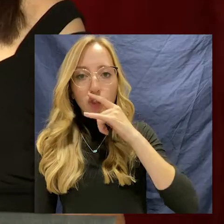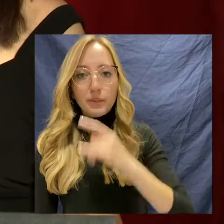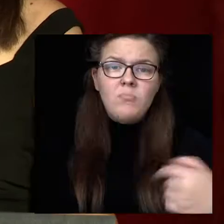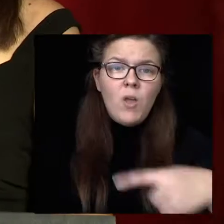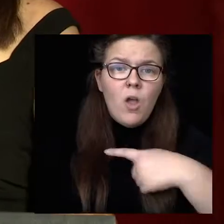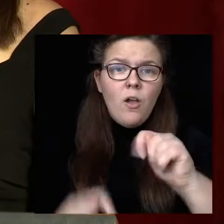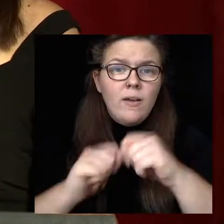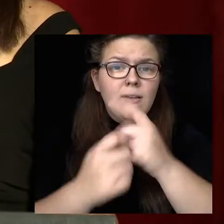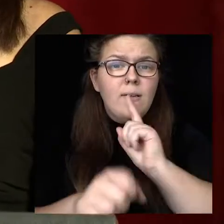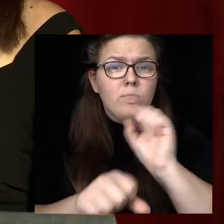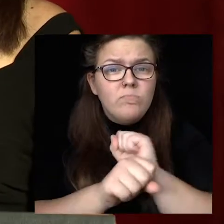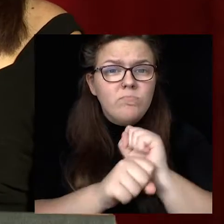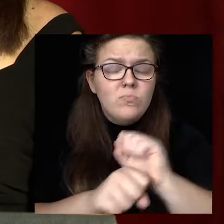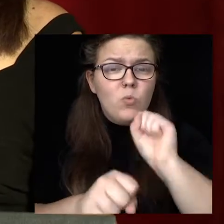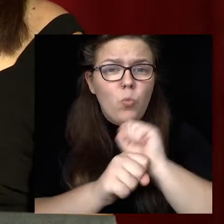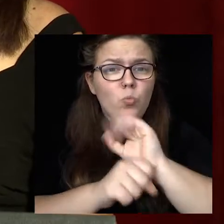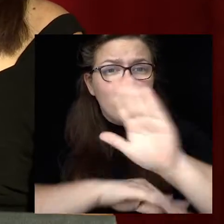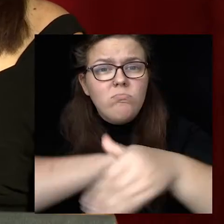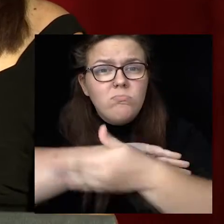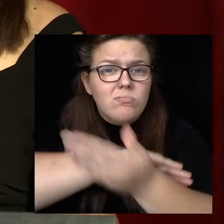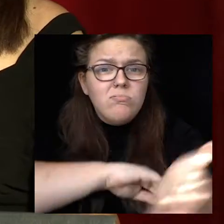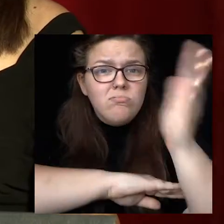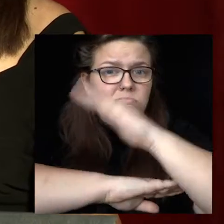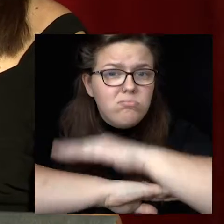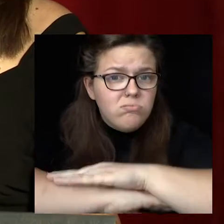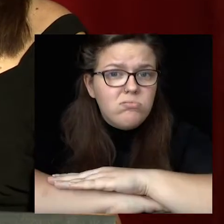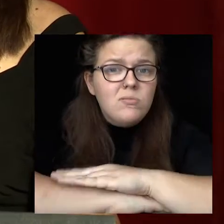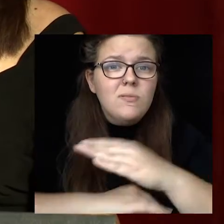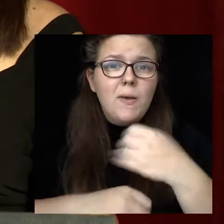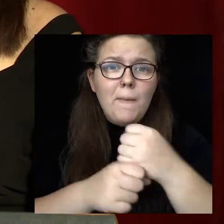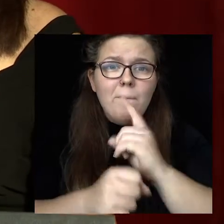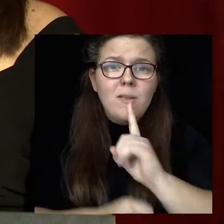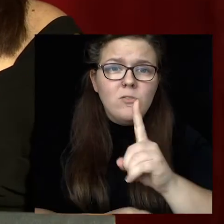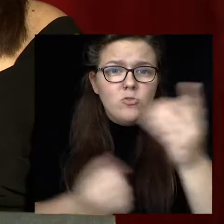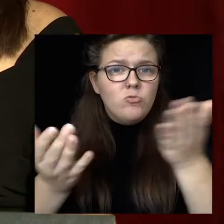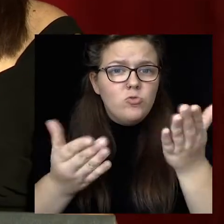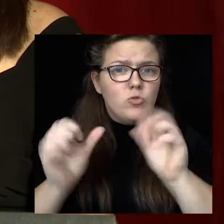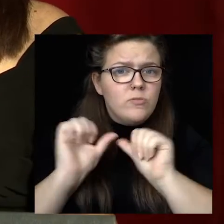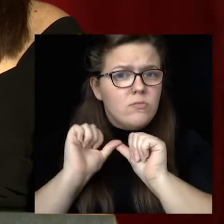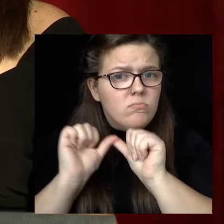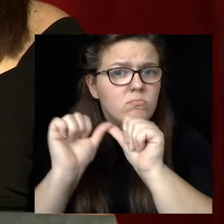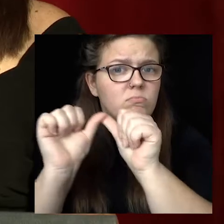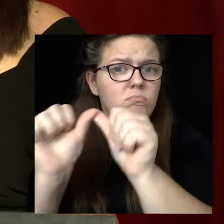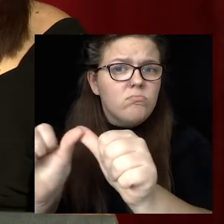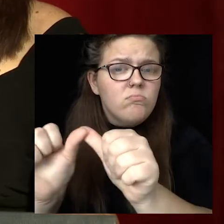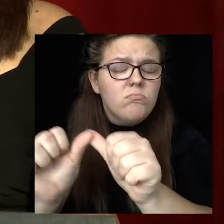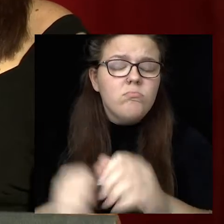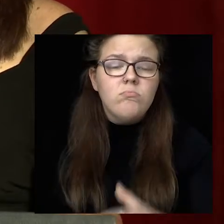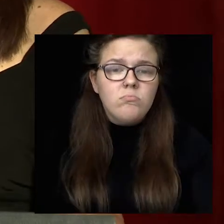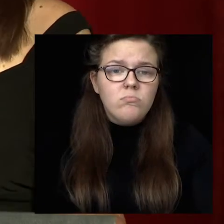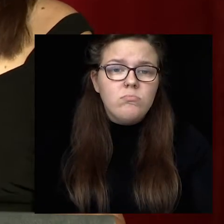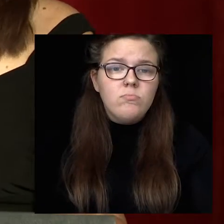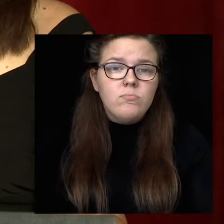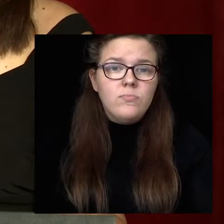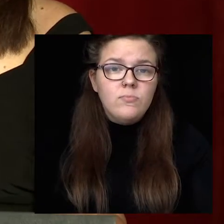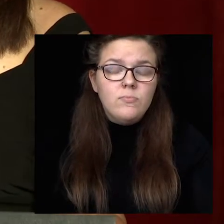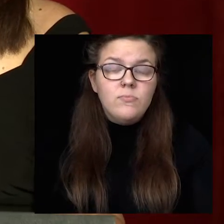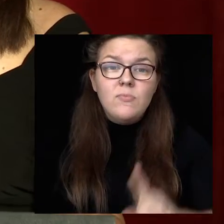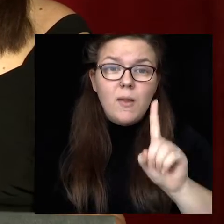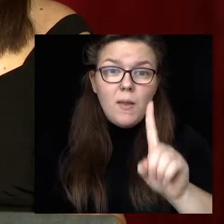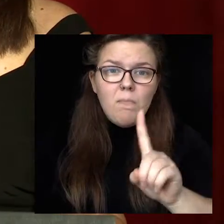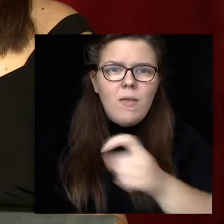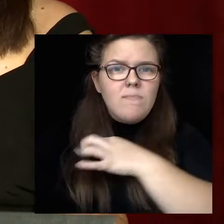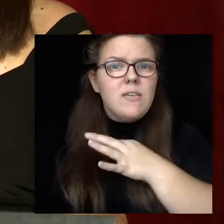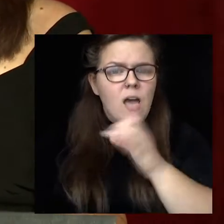Our team literally worked night and day in order to ensure that services were maintained. But as hard as